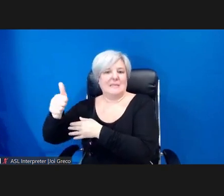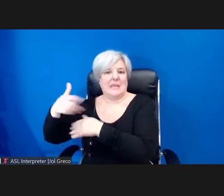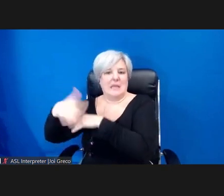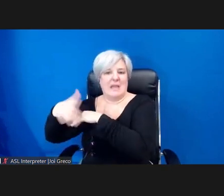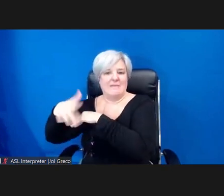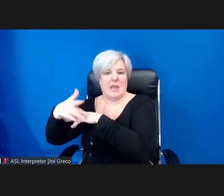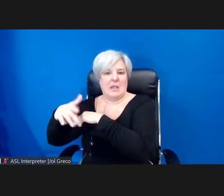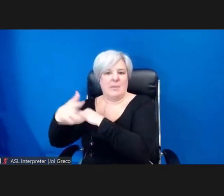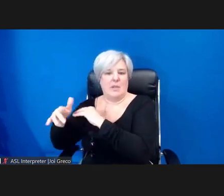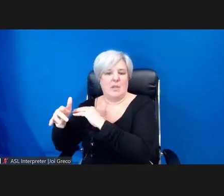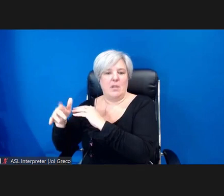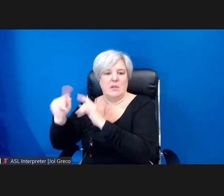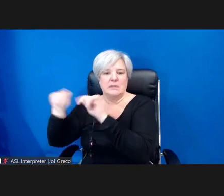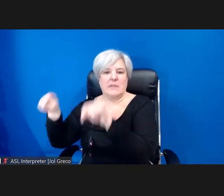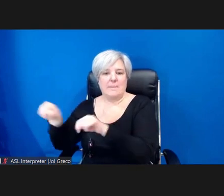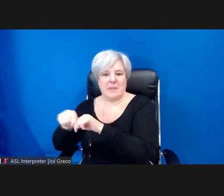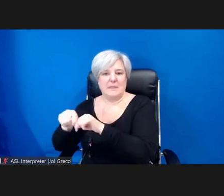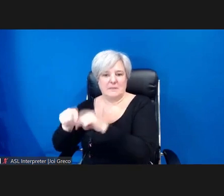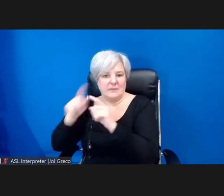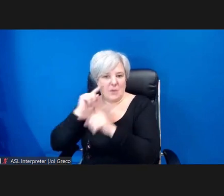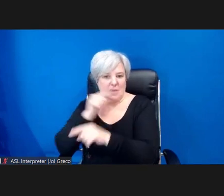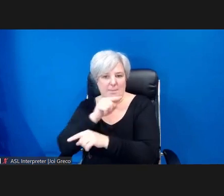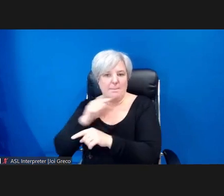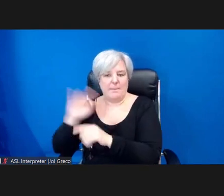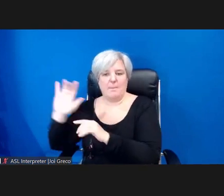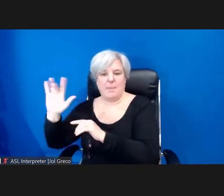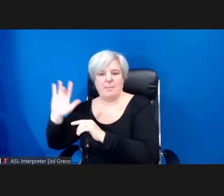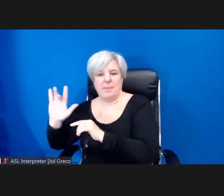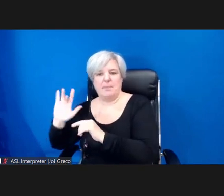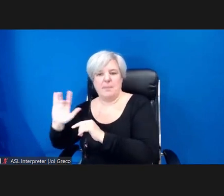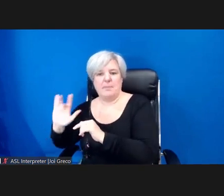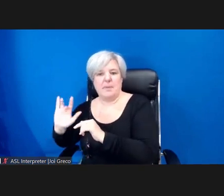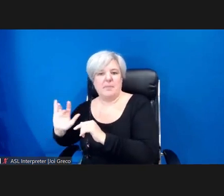available request templates.